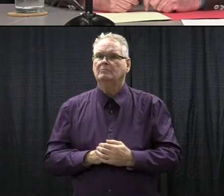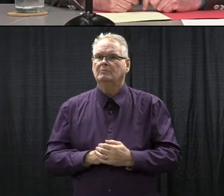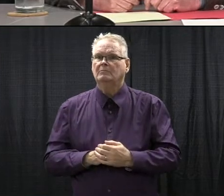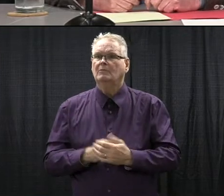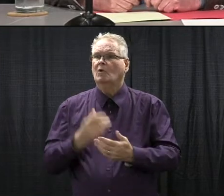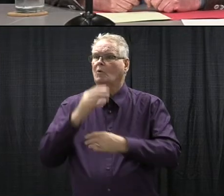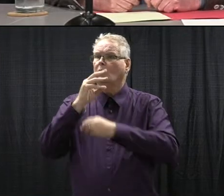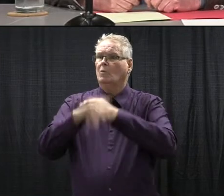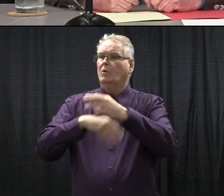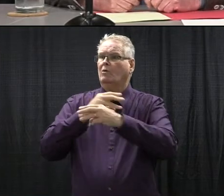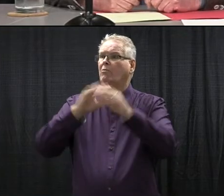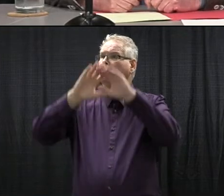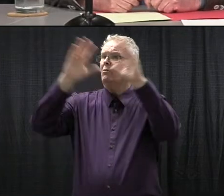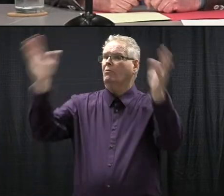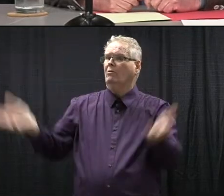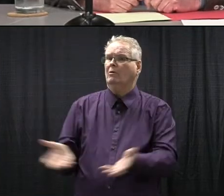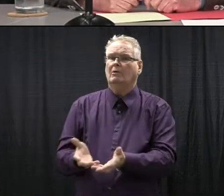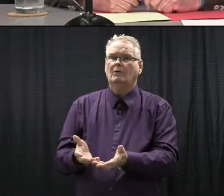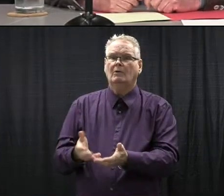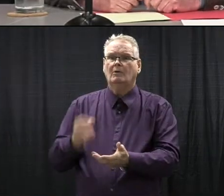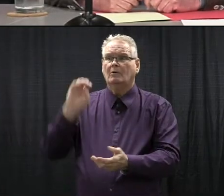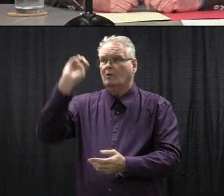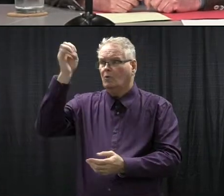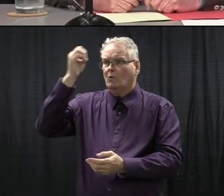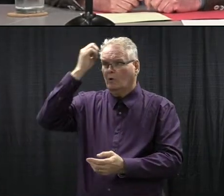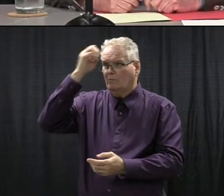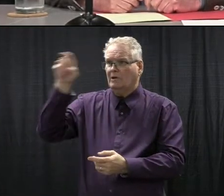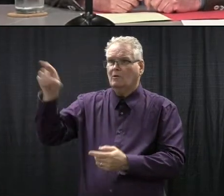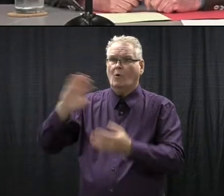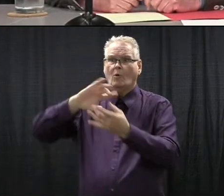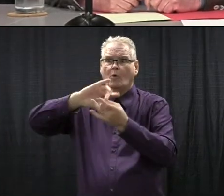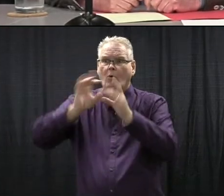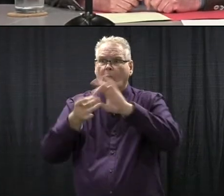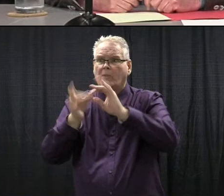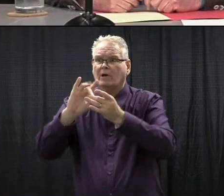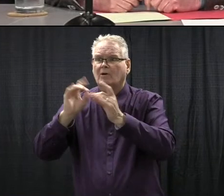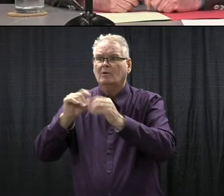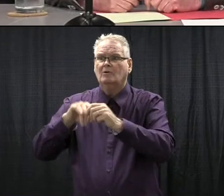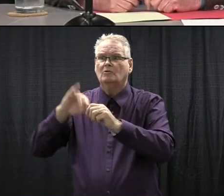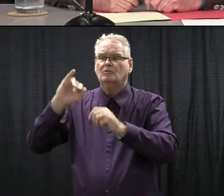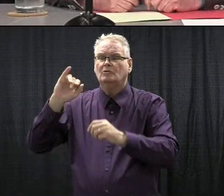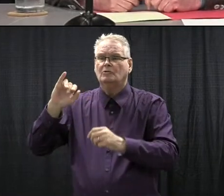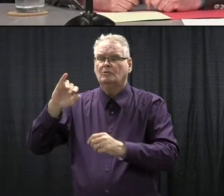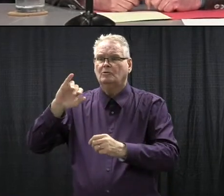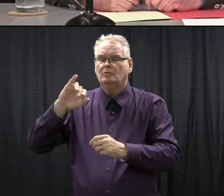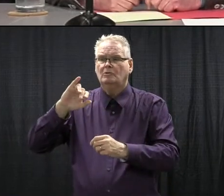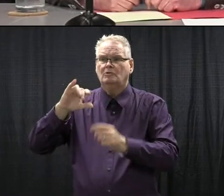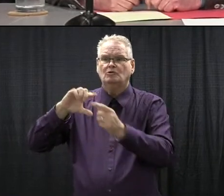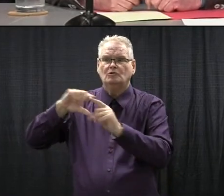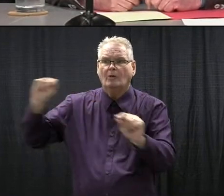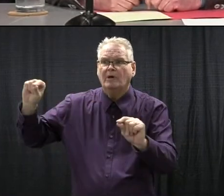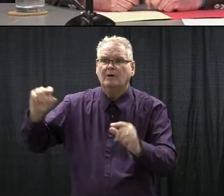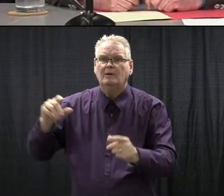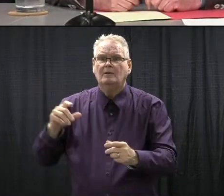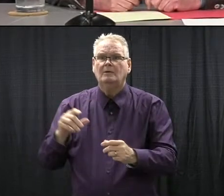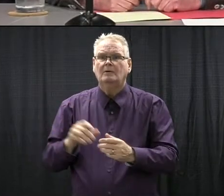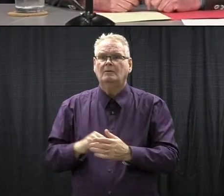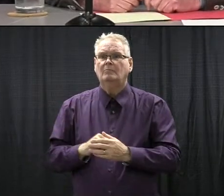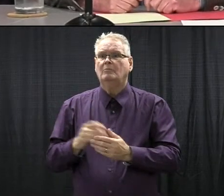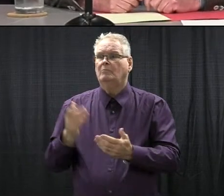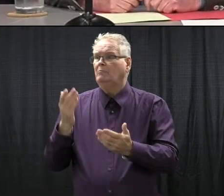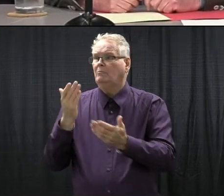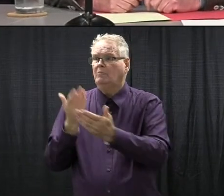a sporting event, you need to show proof of vaccination. Is there any plan to require that as we start opening up and allowing larger gatherings to